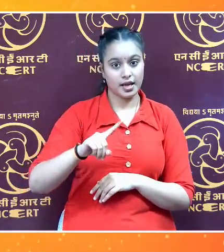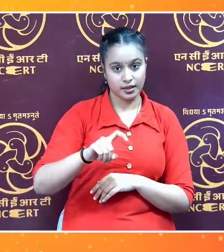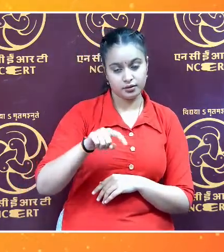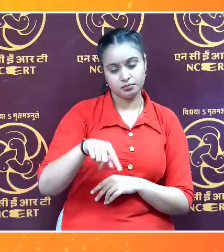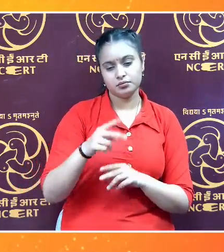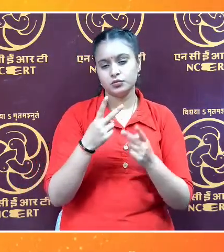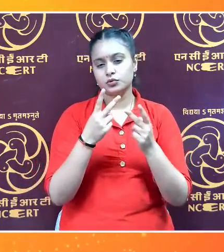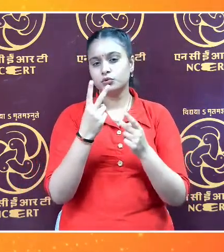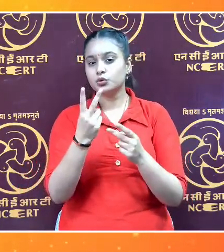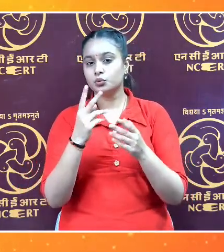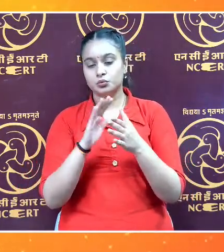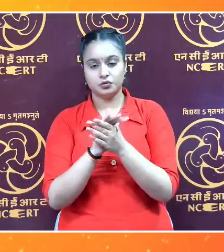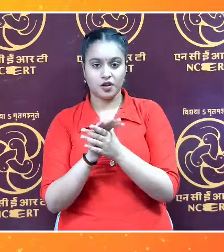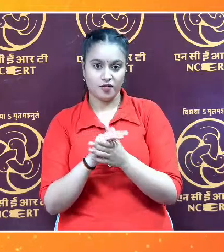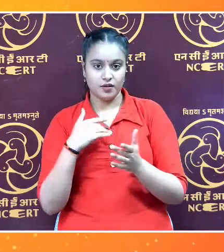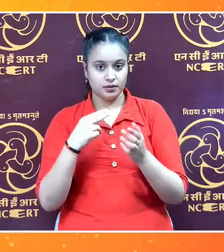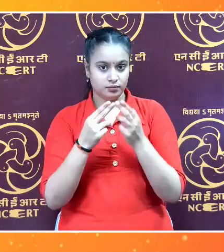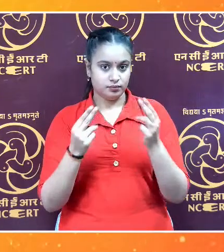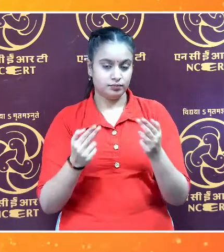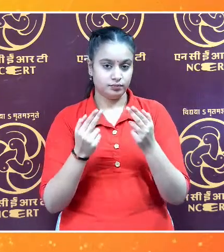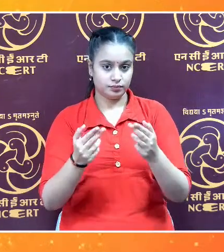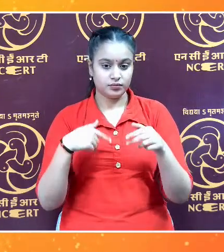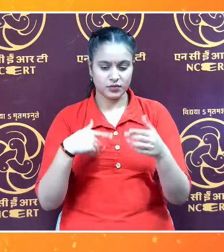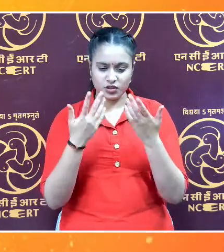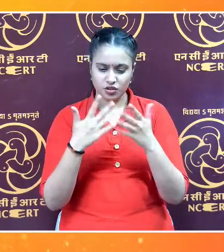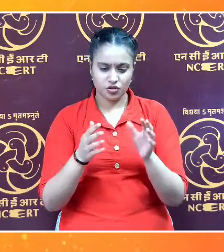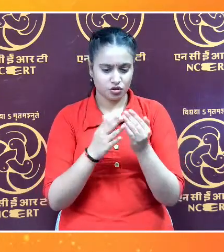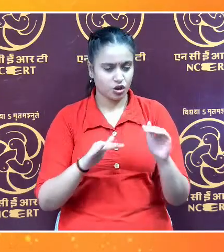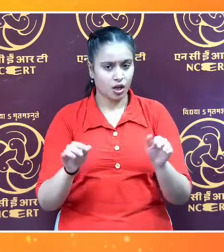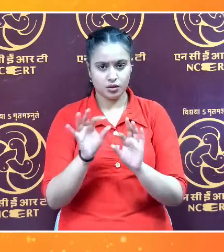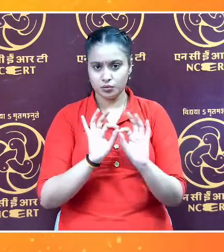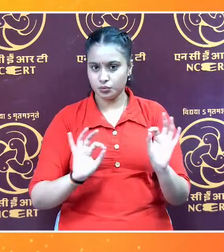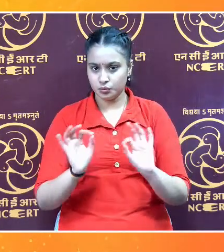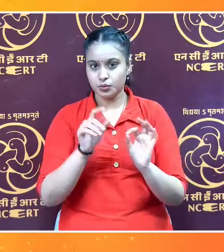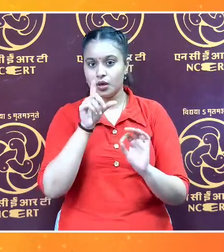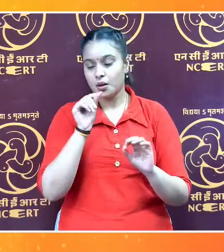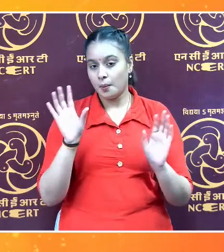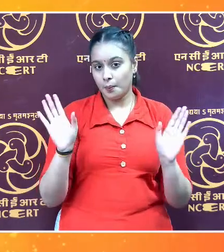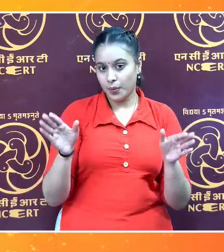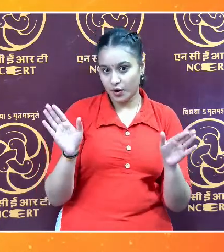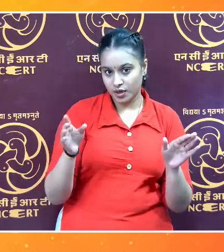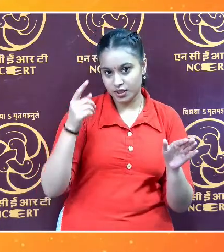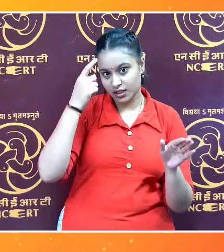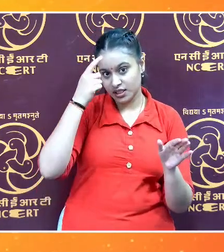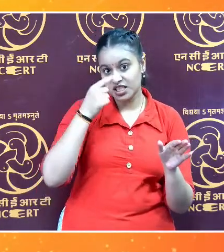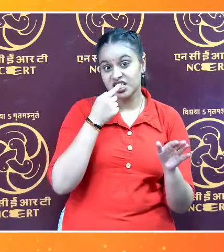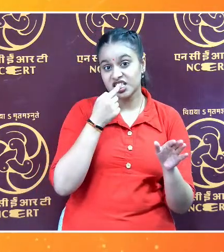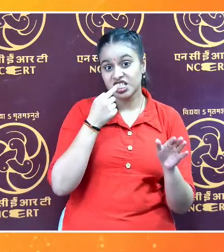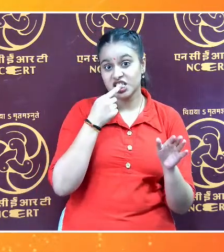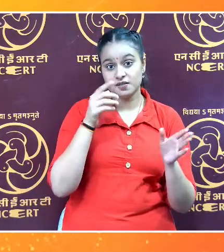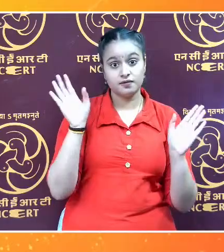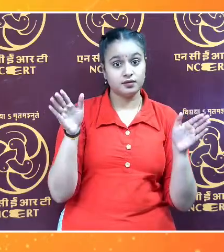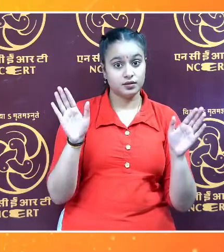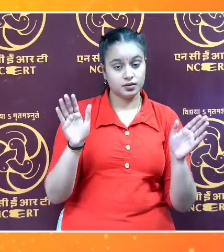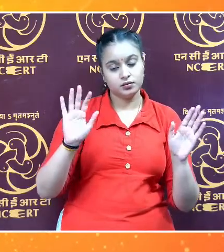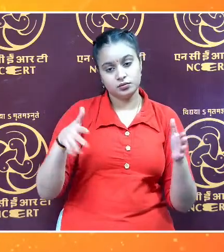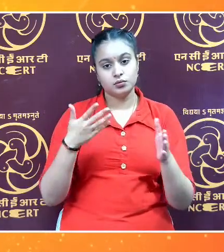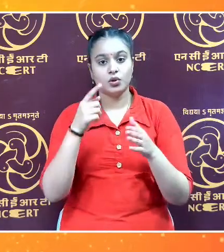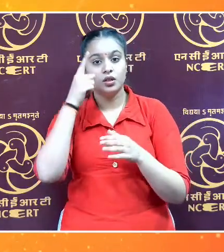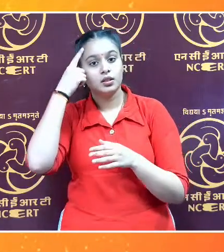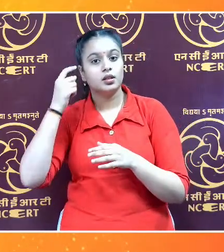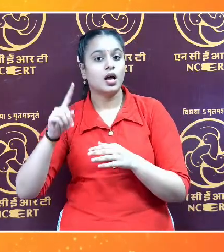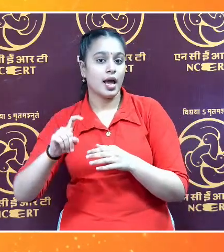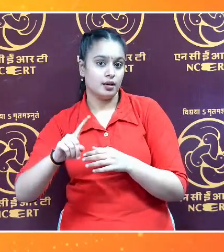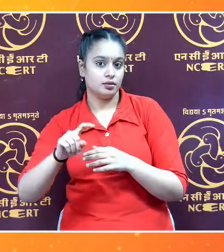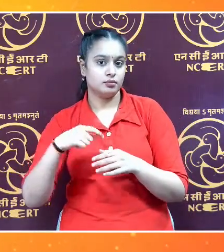friends. Wow. So here we are not having any child, but we are having these birds, this bird and an ant. So how they are helping each other, but they